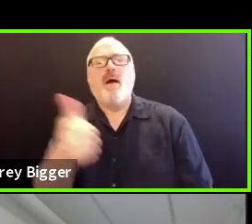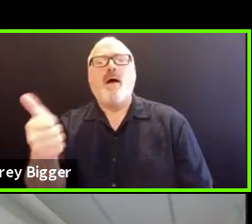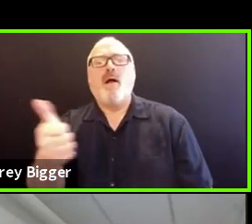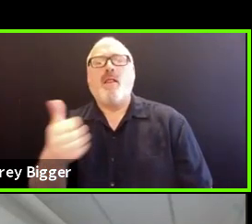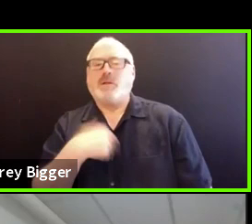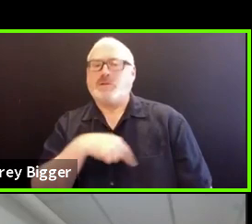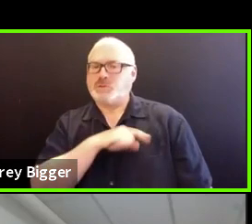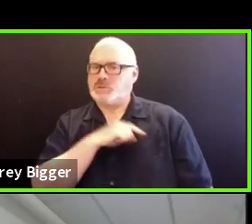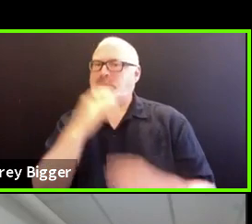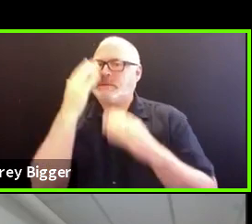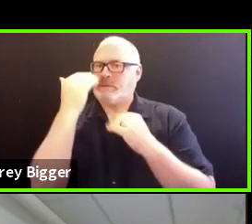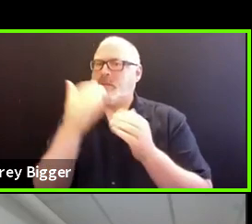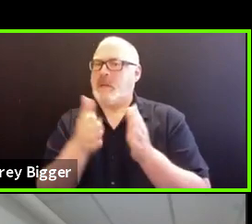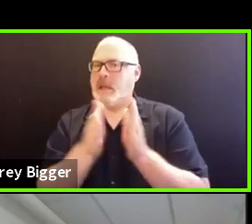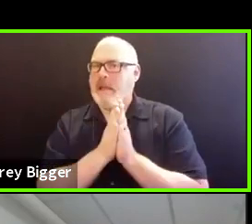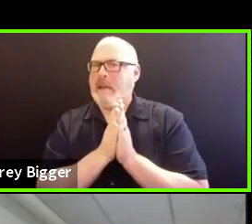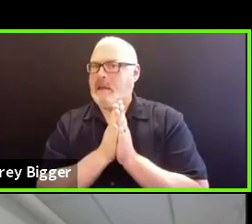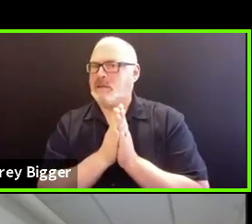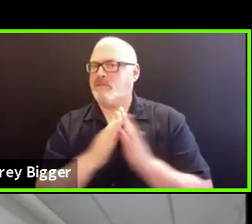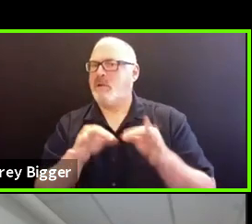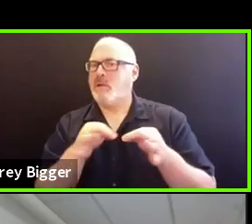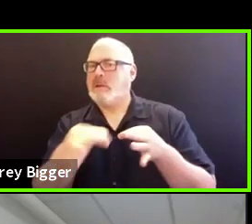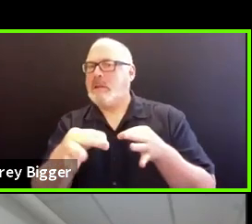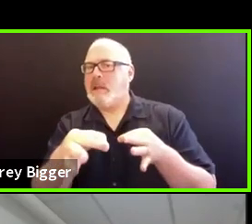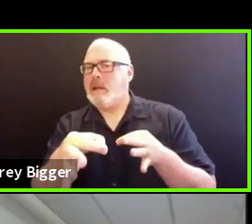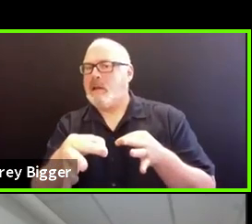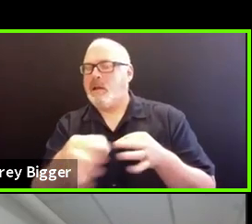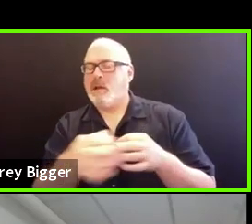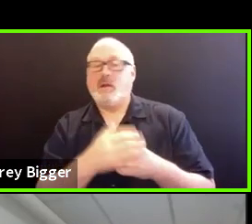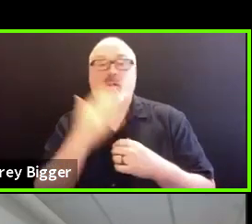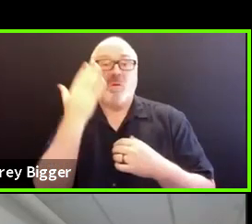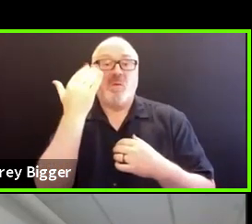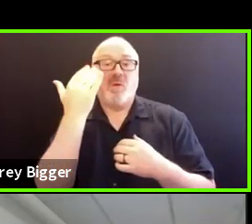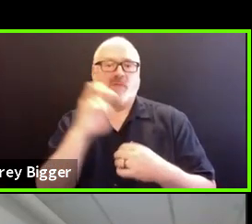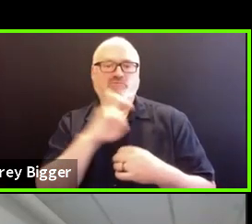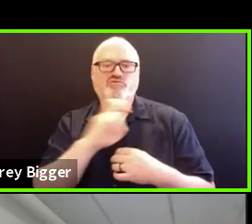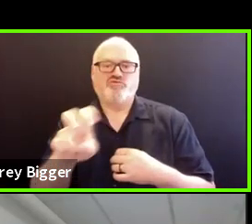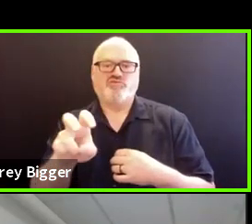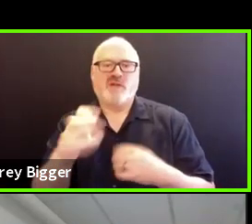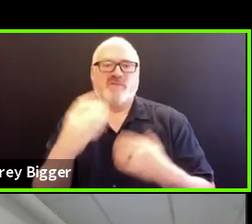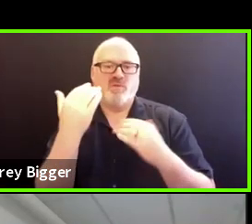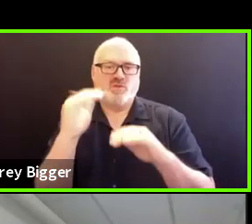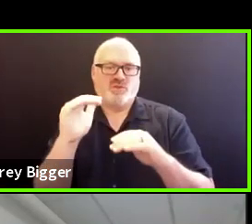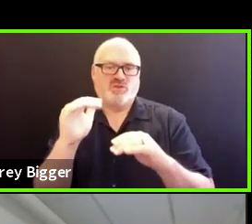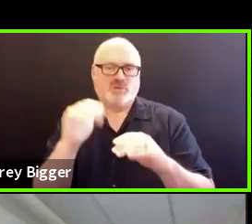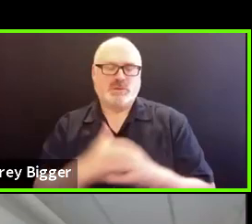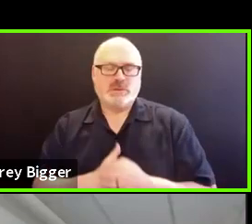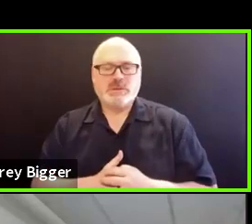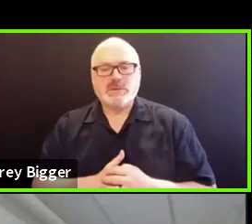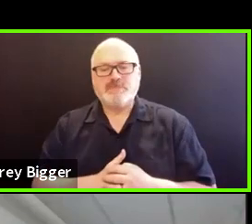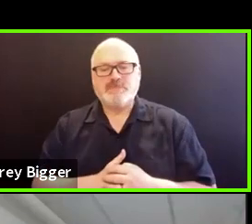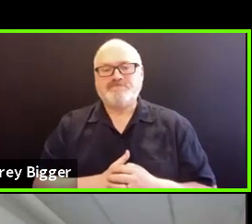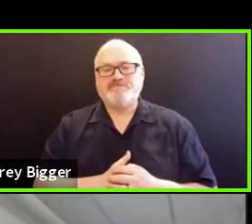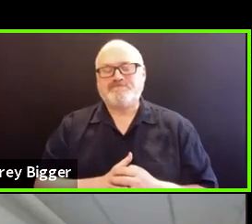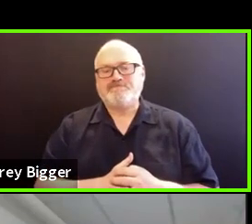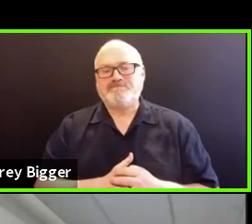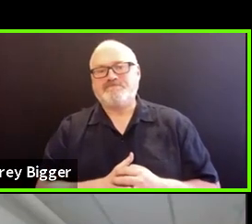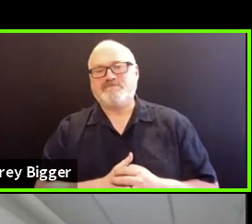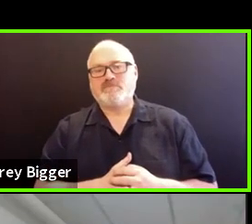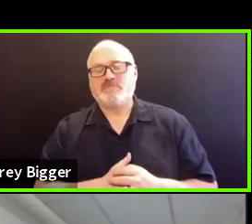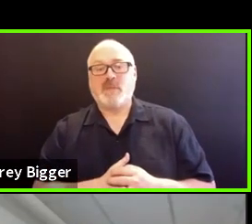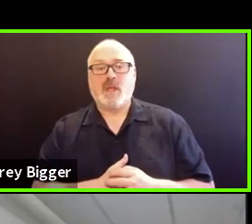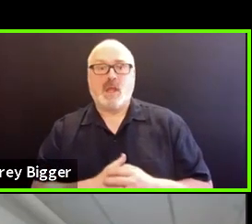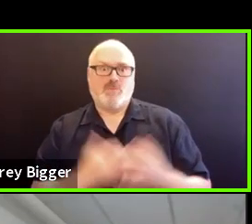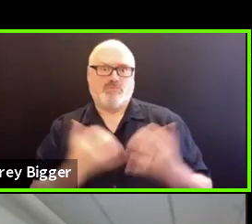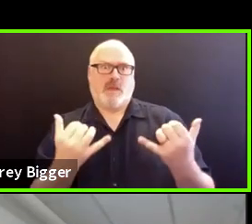anticipate will ask also for a delay because of travel restrictions that are present in